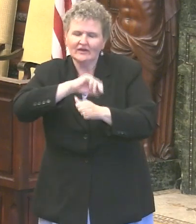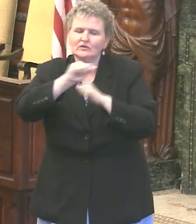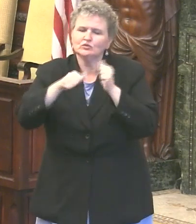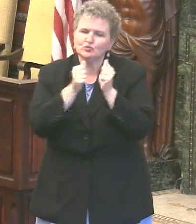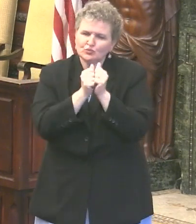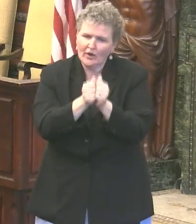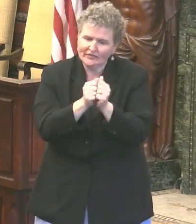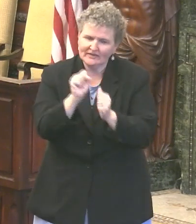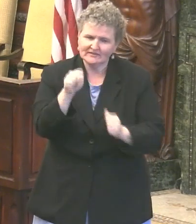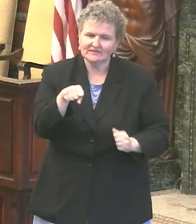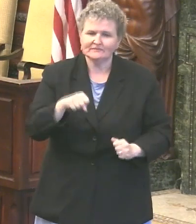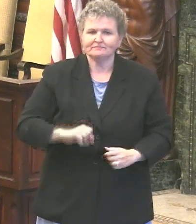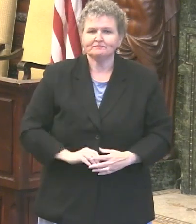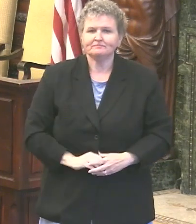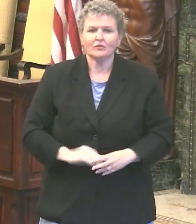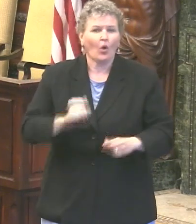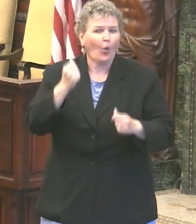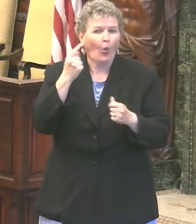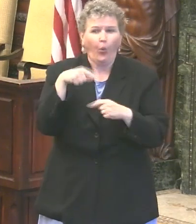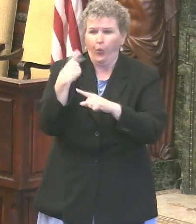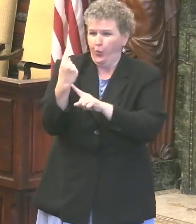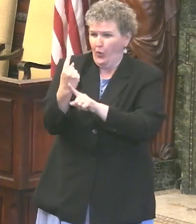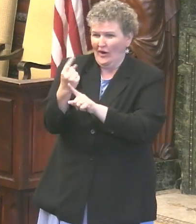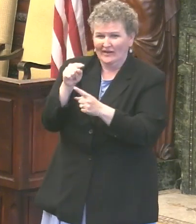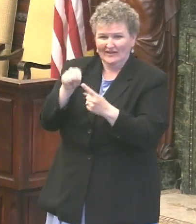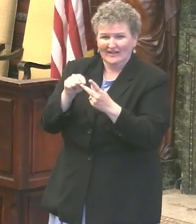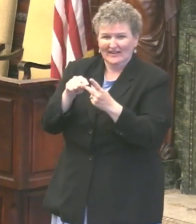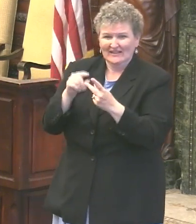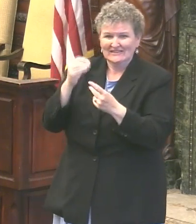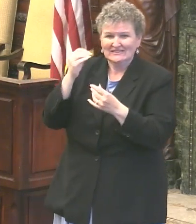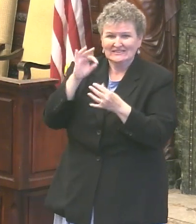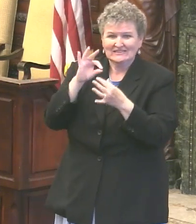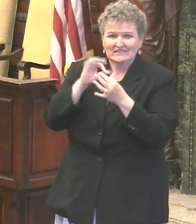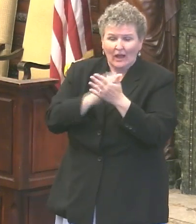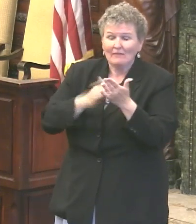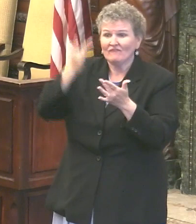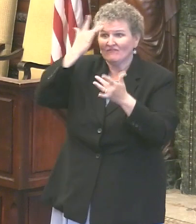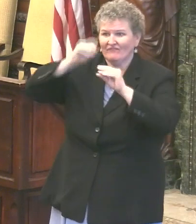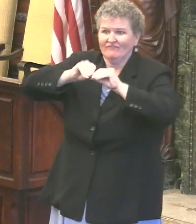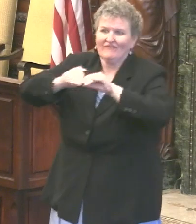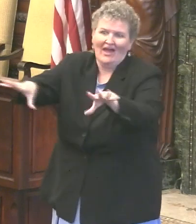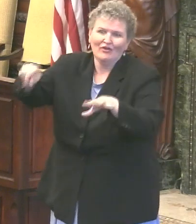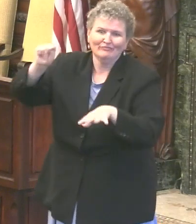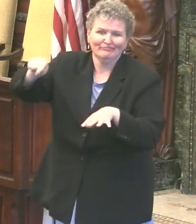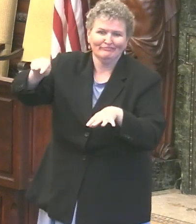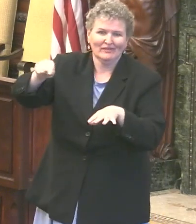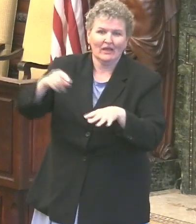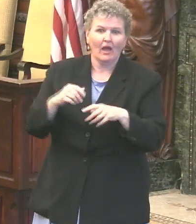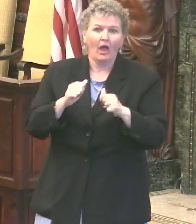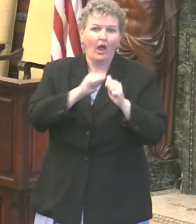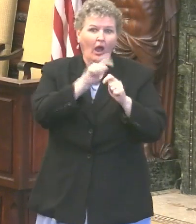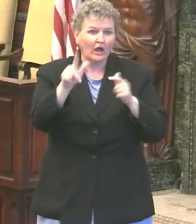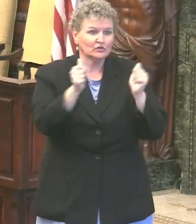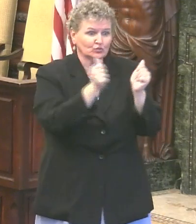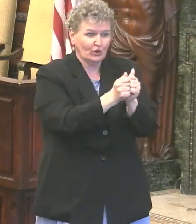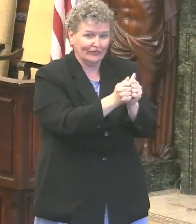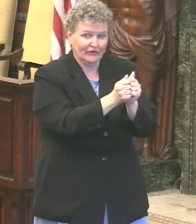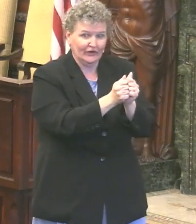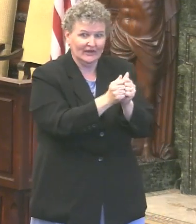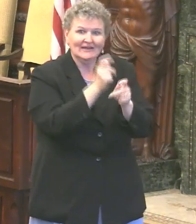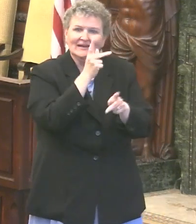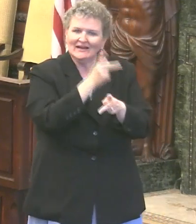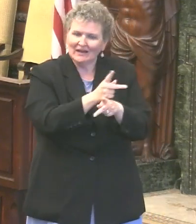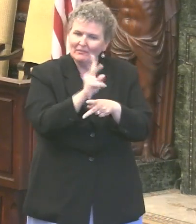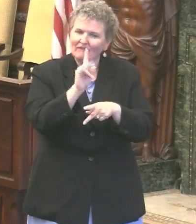No element on its own can prevent the worst infection or make this epidemic go away. But all three together can keep the virus at bay and can